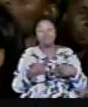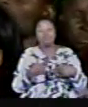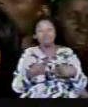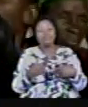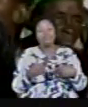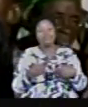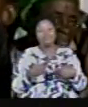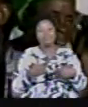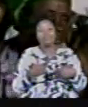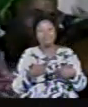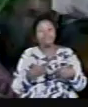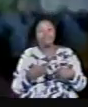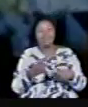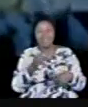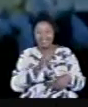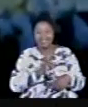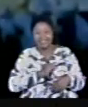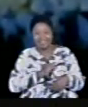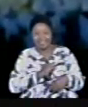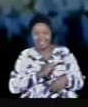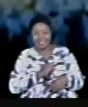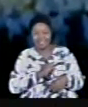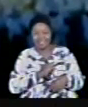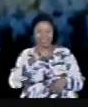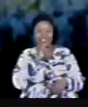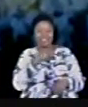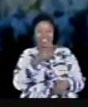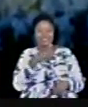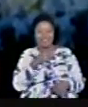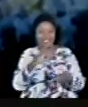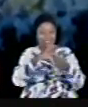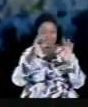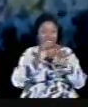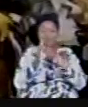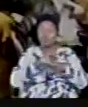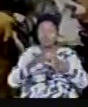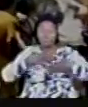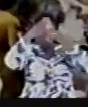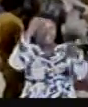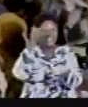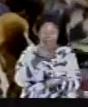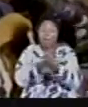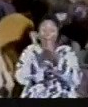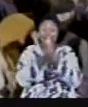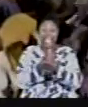I won't tell you the story if you don't shout, amen.